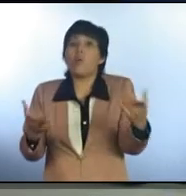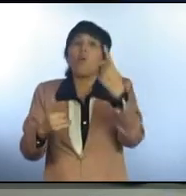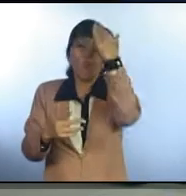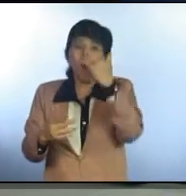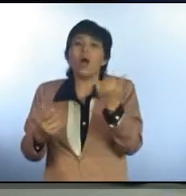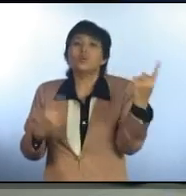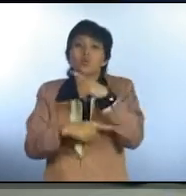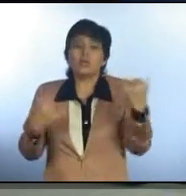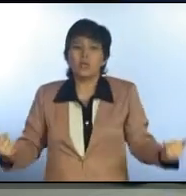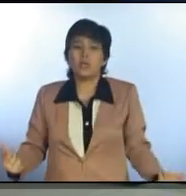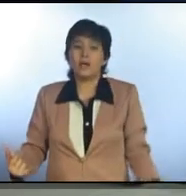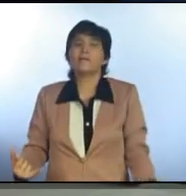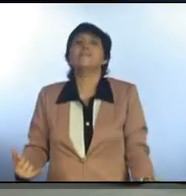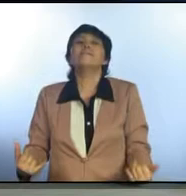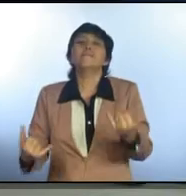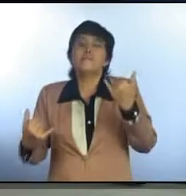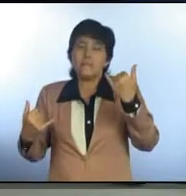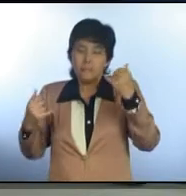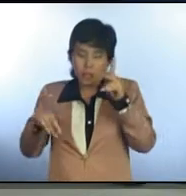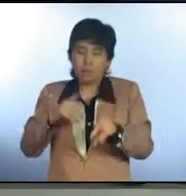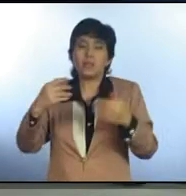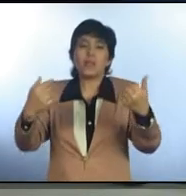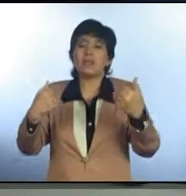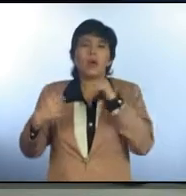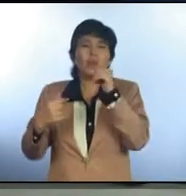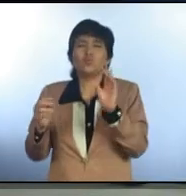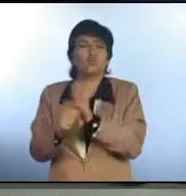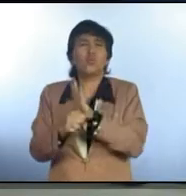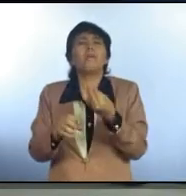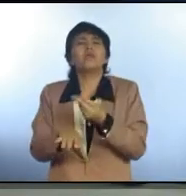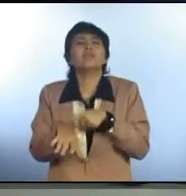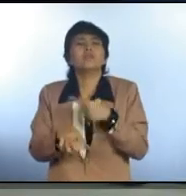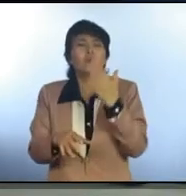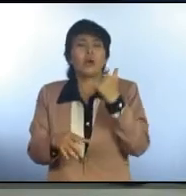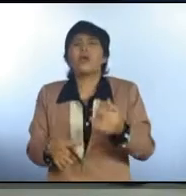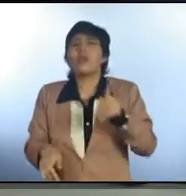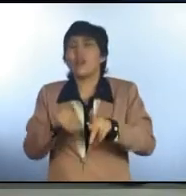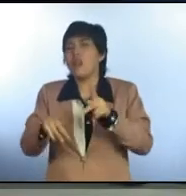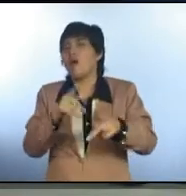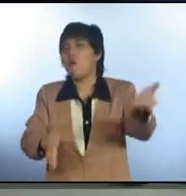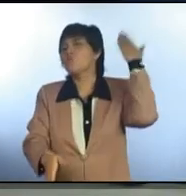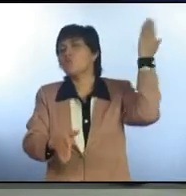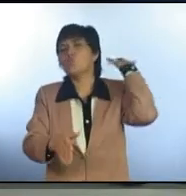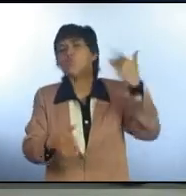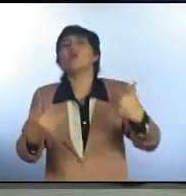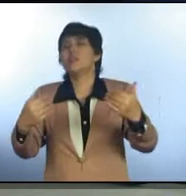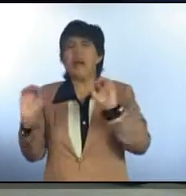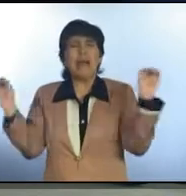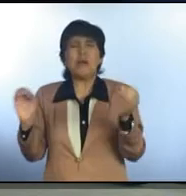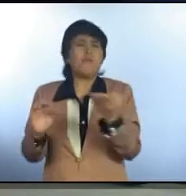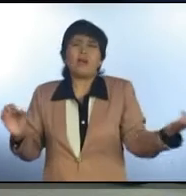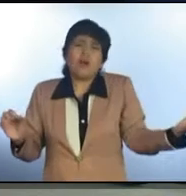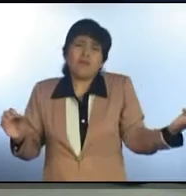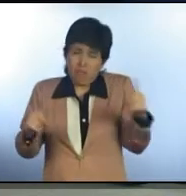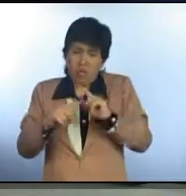today, nowadays, people don't have enough time, and why last time when people do not have anything, they